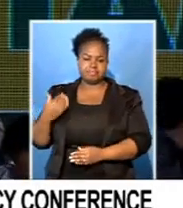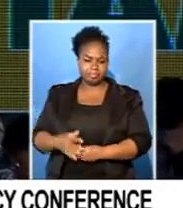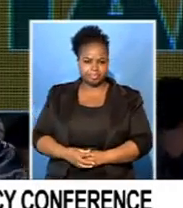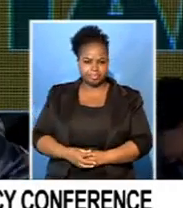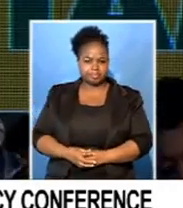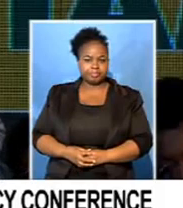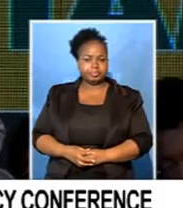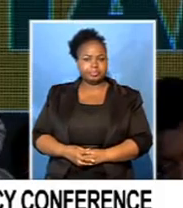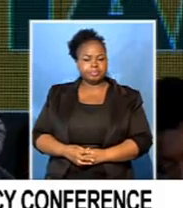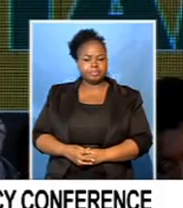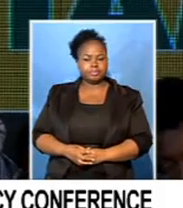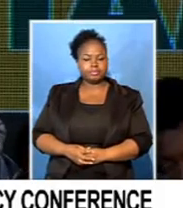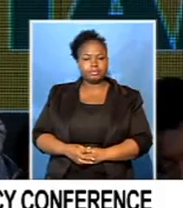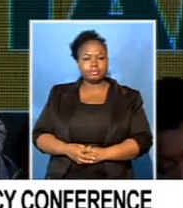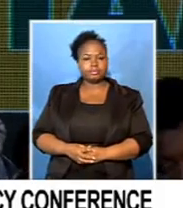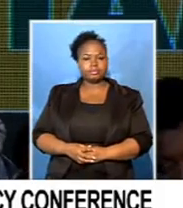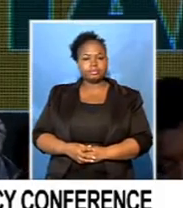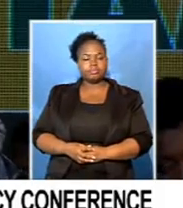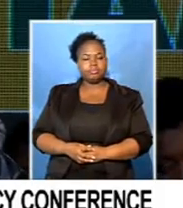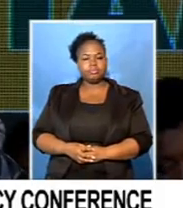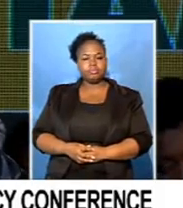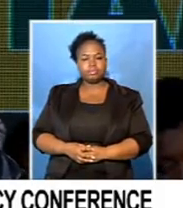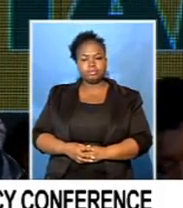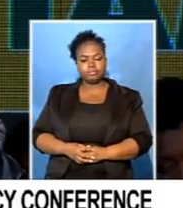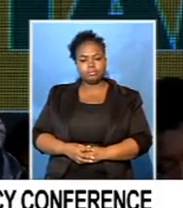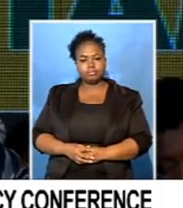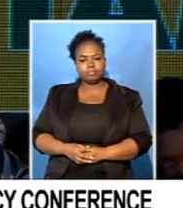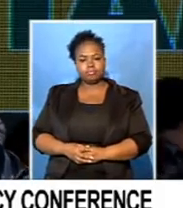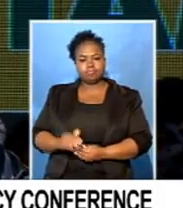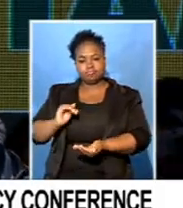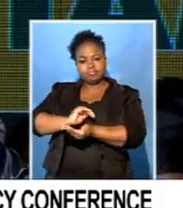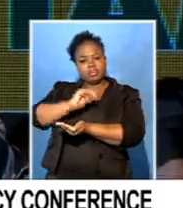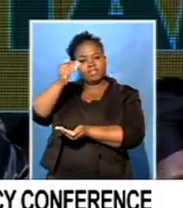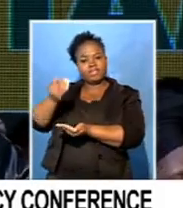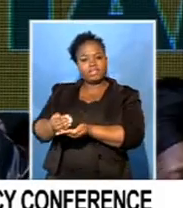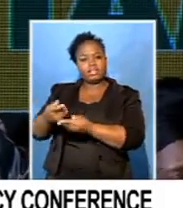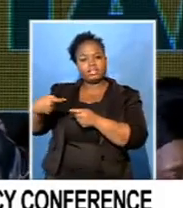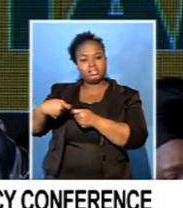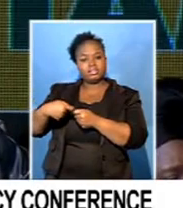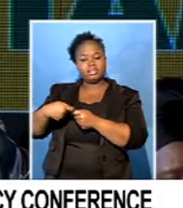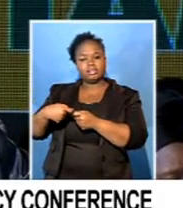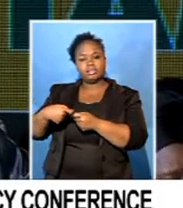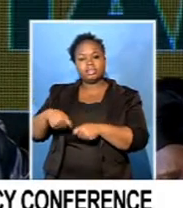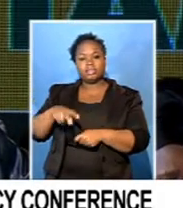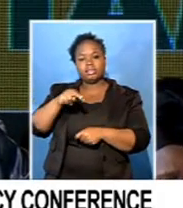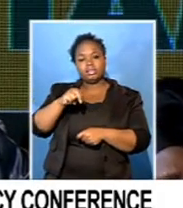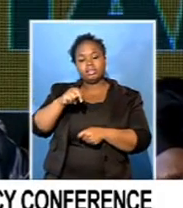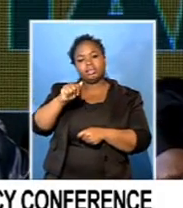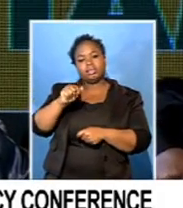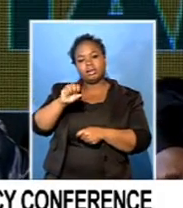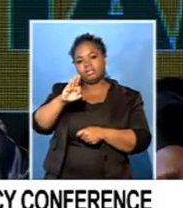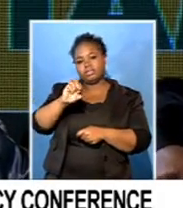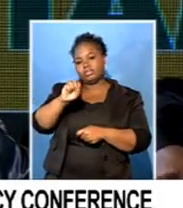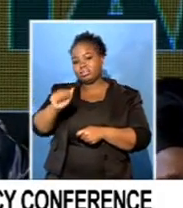The funds allocated to the National Students Financial Aid